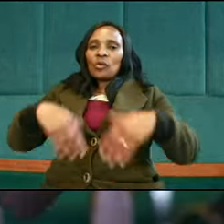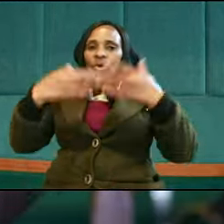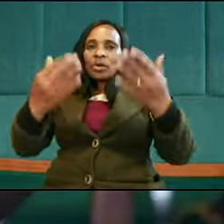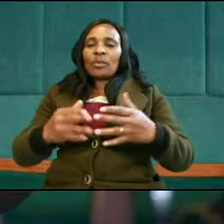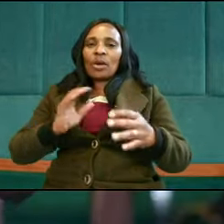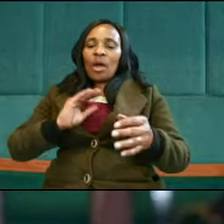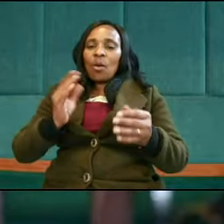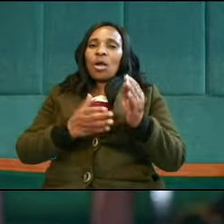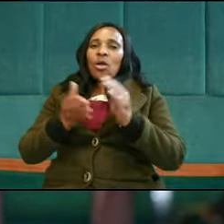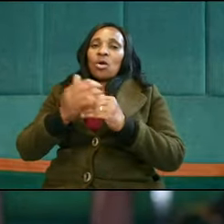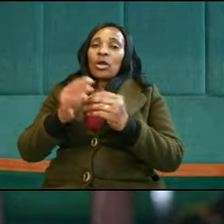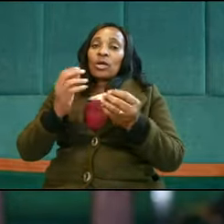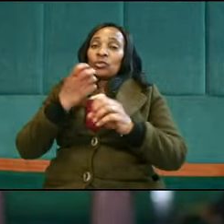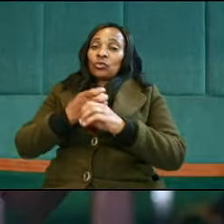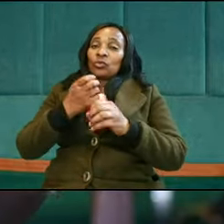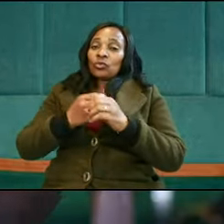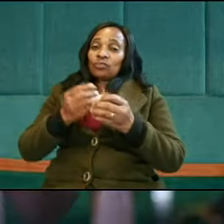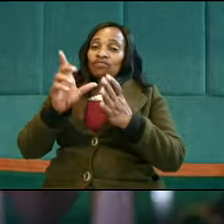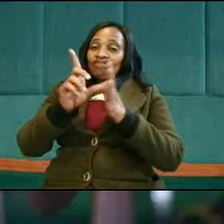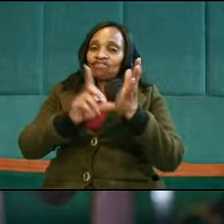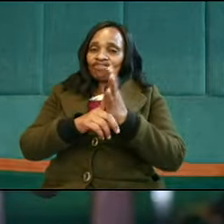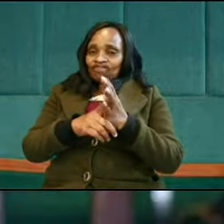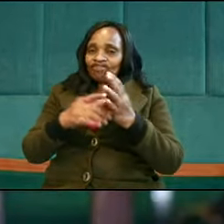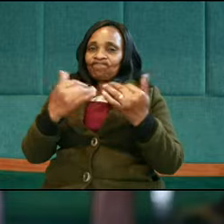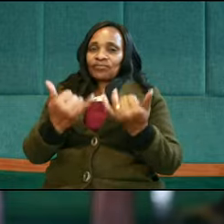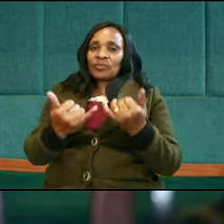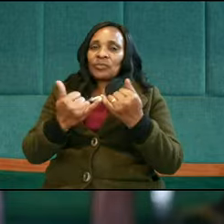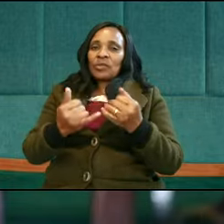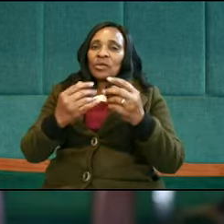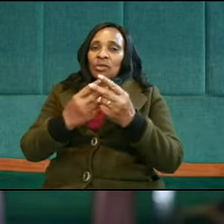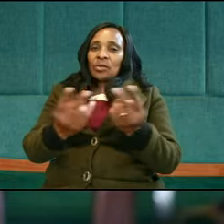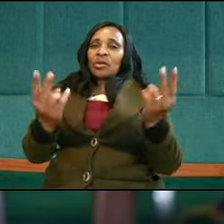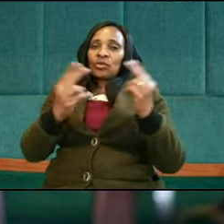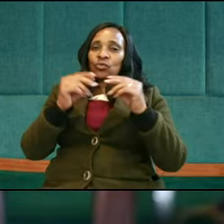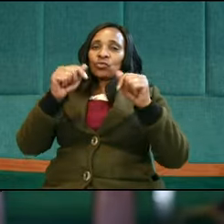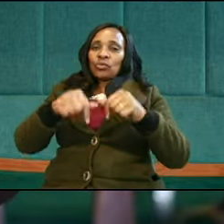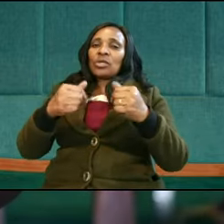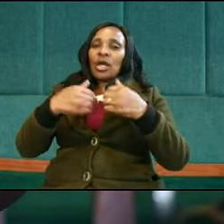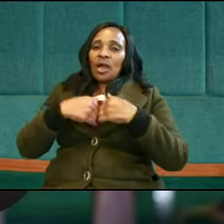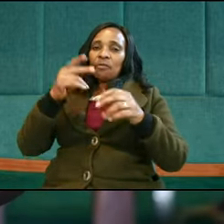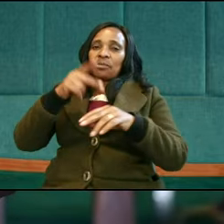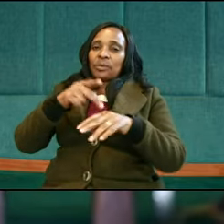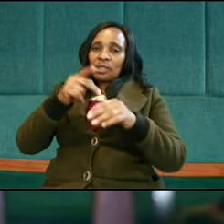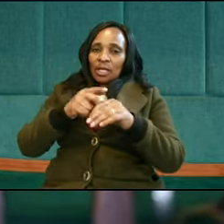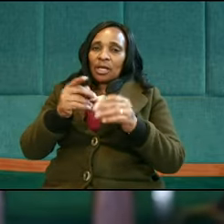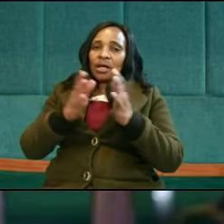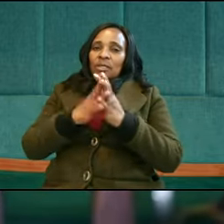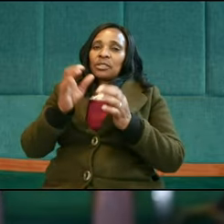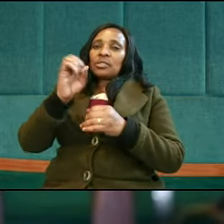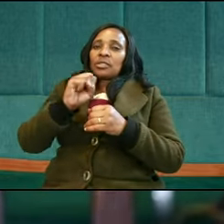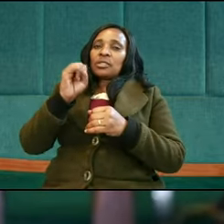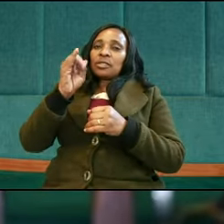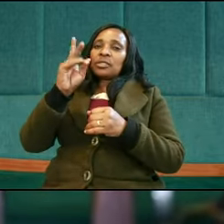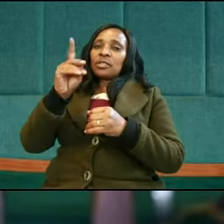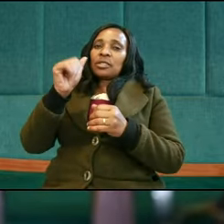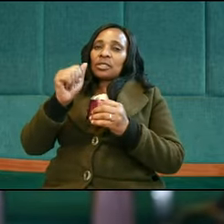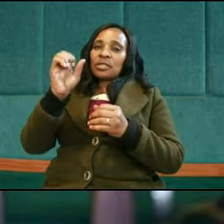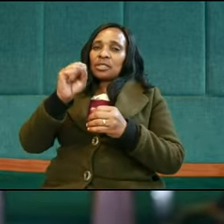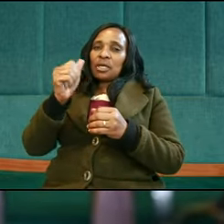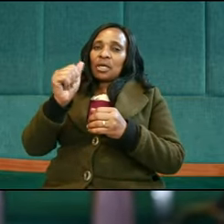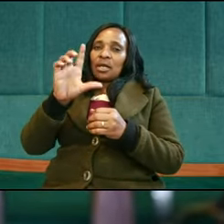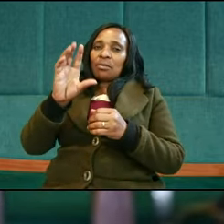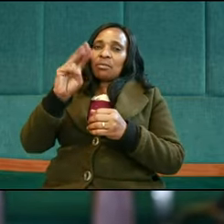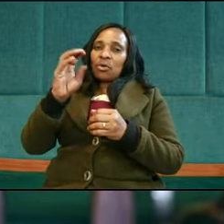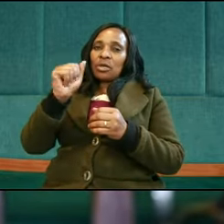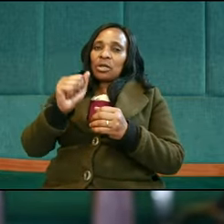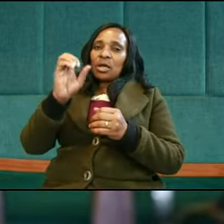Welcome to our Cornerstone Connection lesson. On the set today, we have Peter, Sid, Salmon, Ashley,